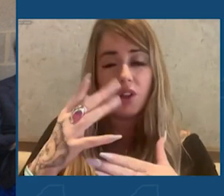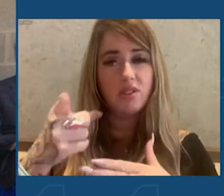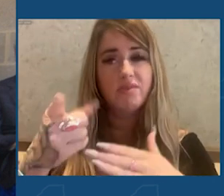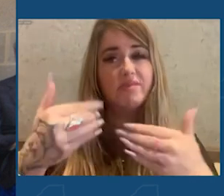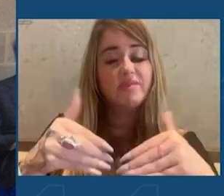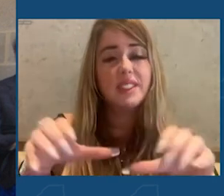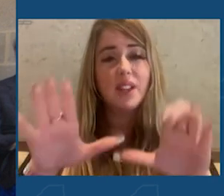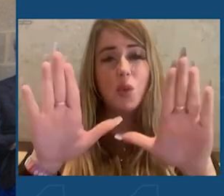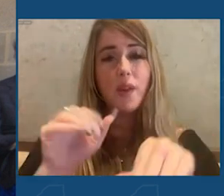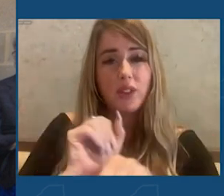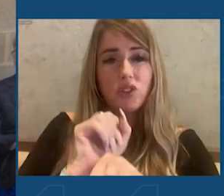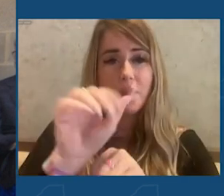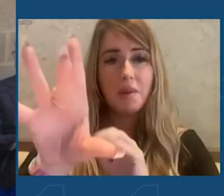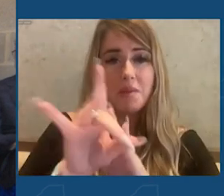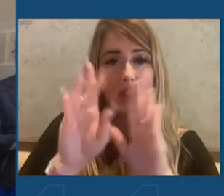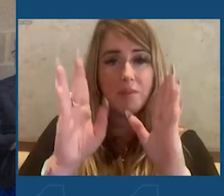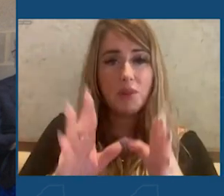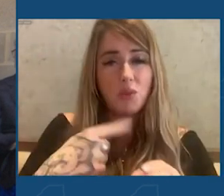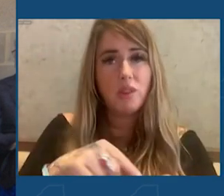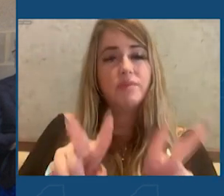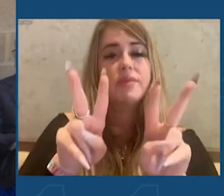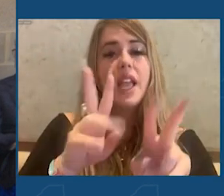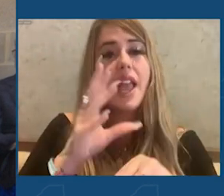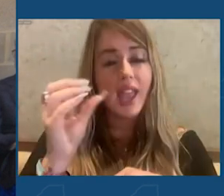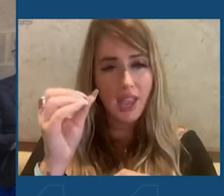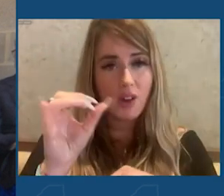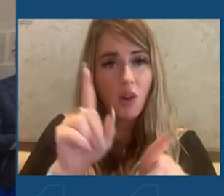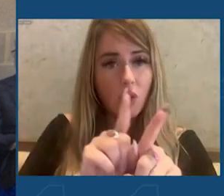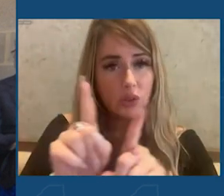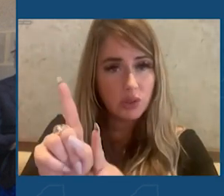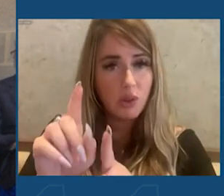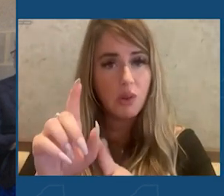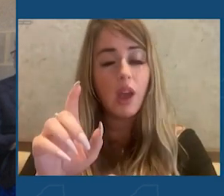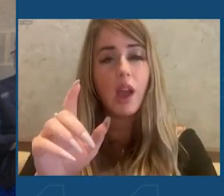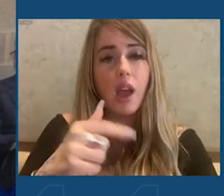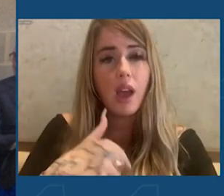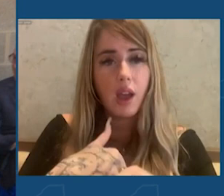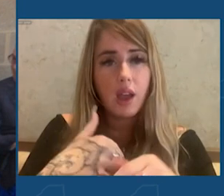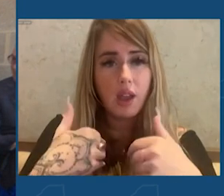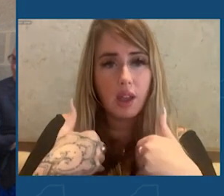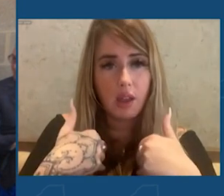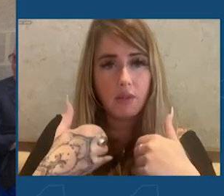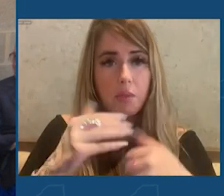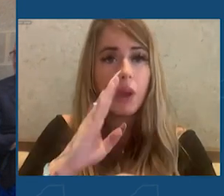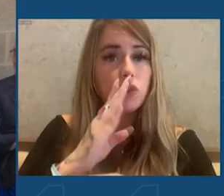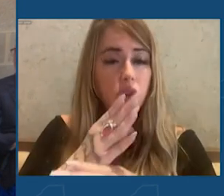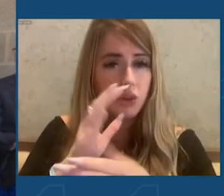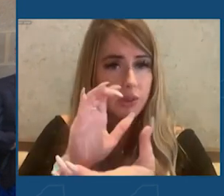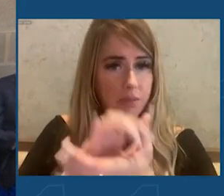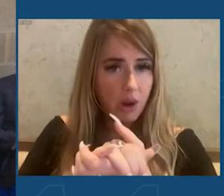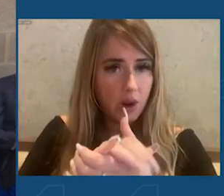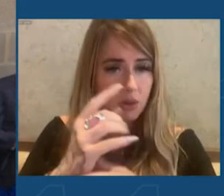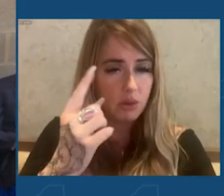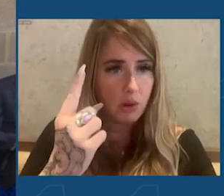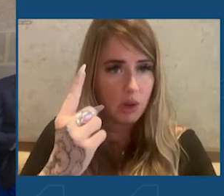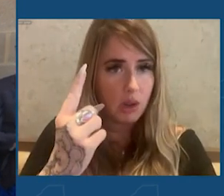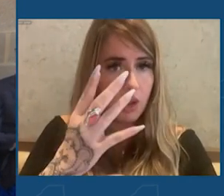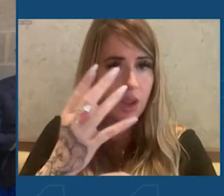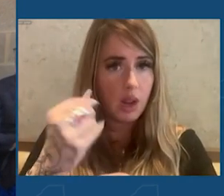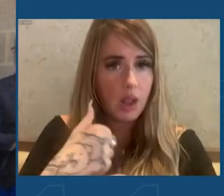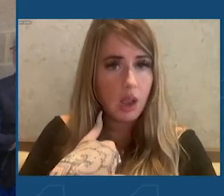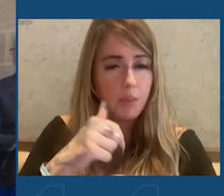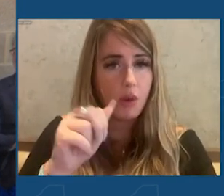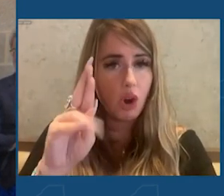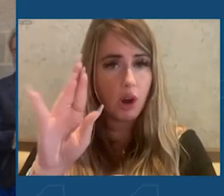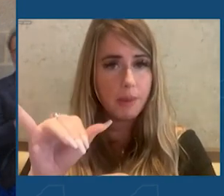picking someone to lead us. And, by the way, I have 2 boys that are Marines. My daughter's married to a Marine. I'm just an Army guy, but God